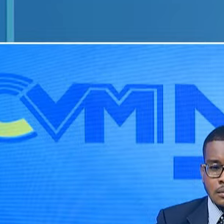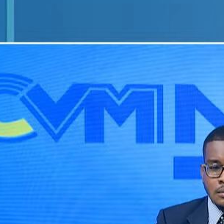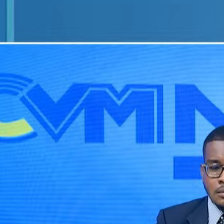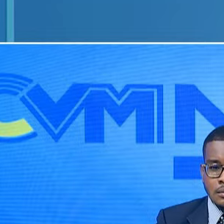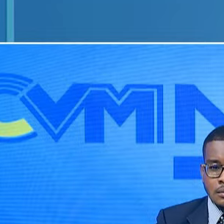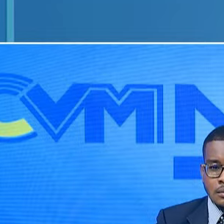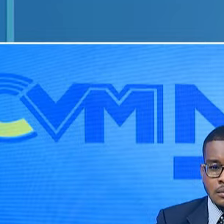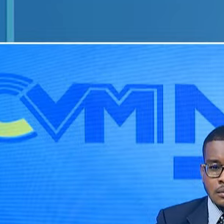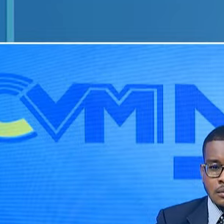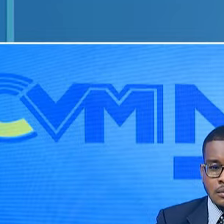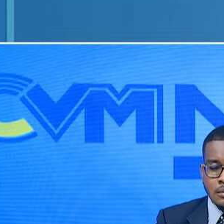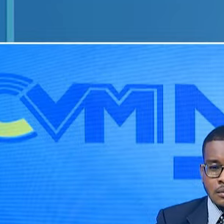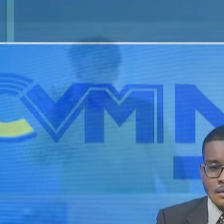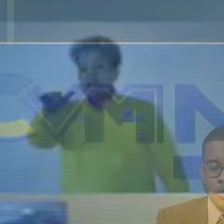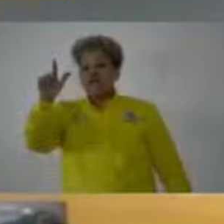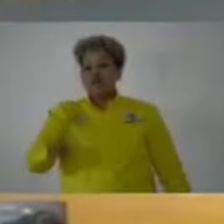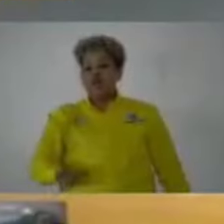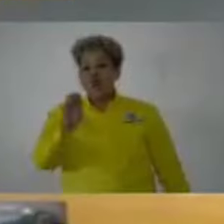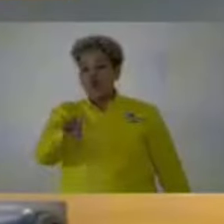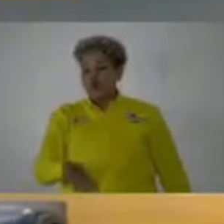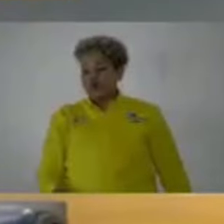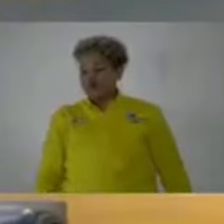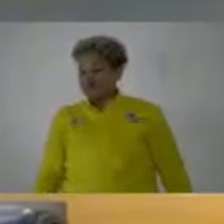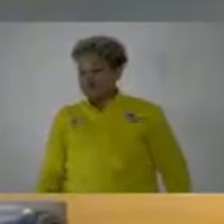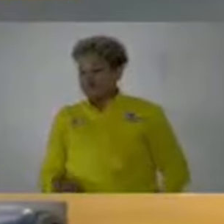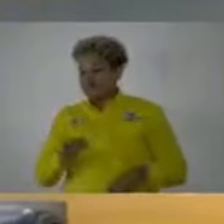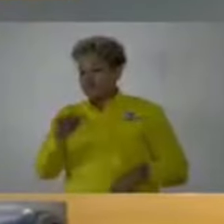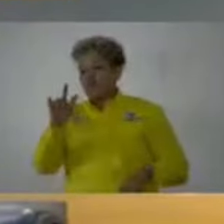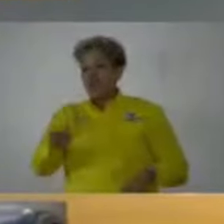close and hotly contested election. Ramon Gordon for CVM News.